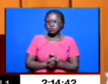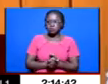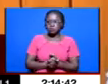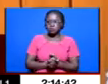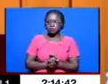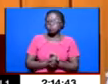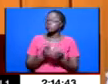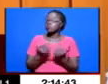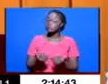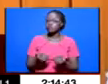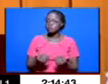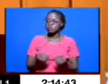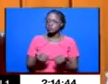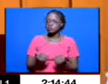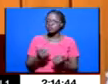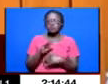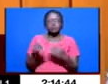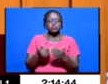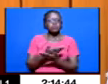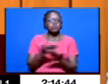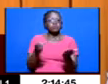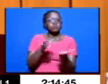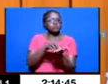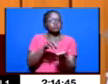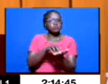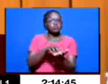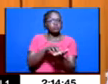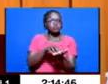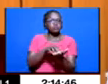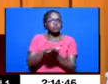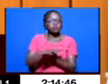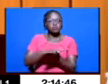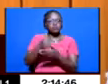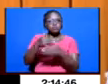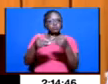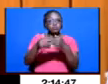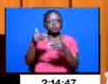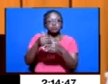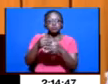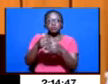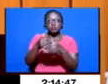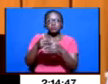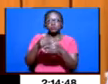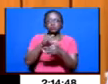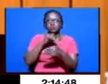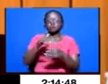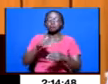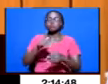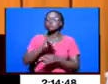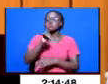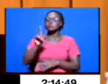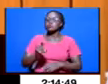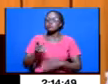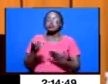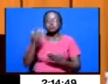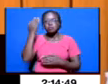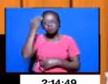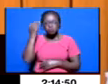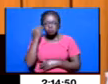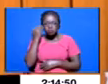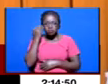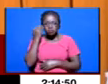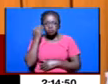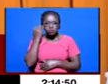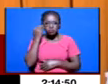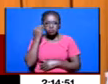Now, in all these cases, the applicability of the basic structure doctrine was not a substantive question of the courts. The